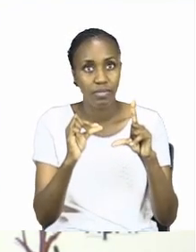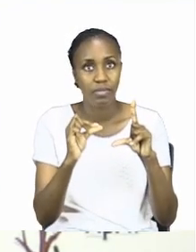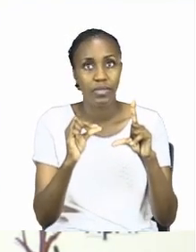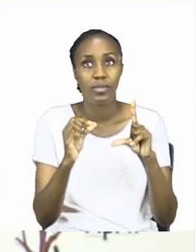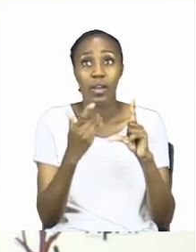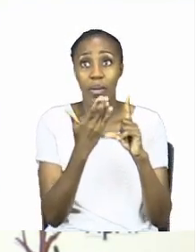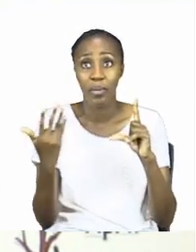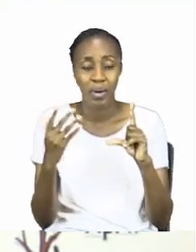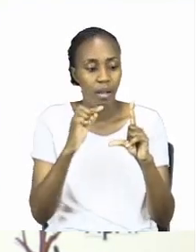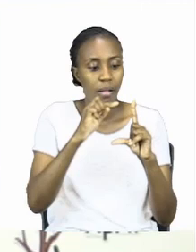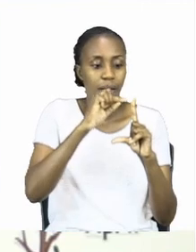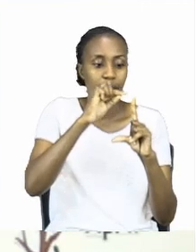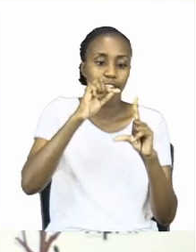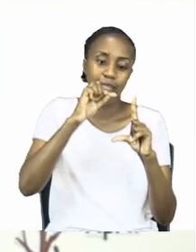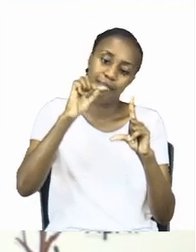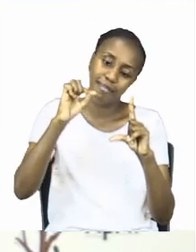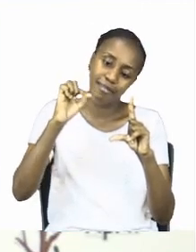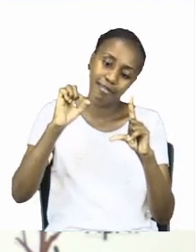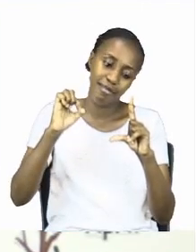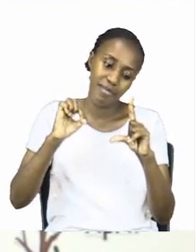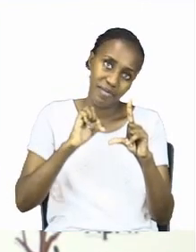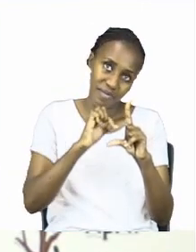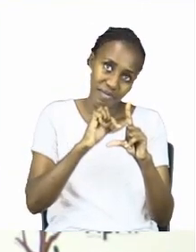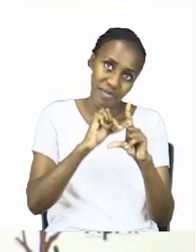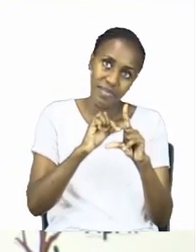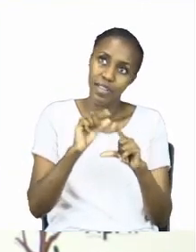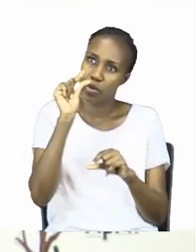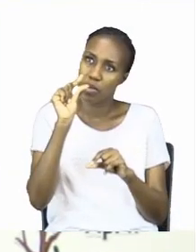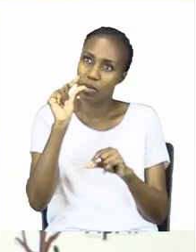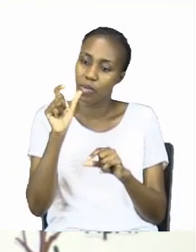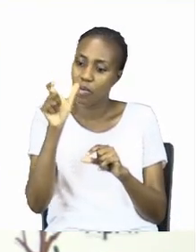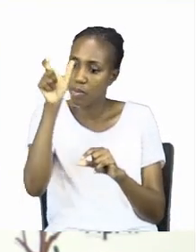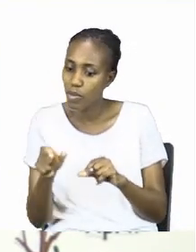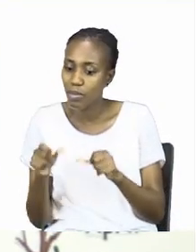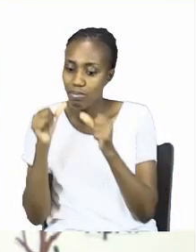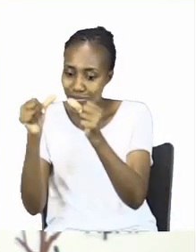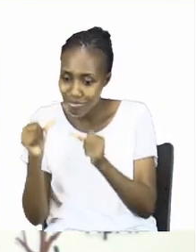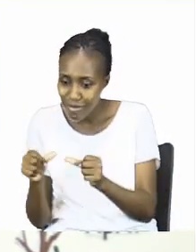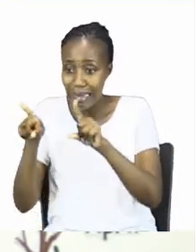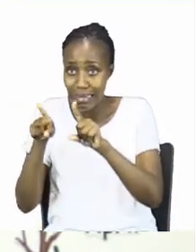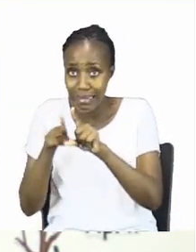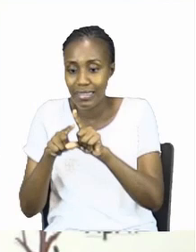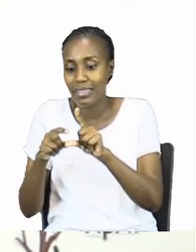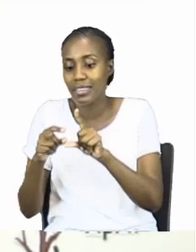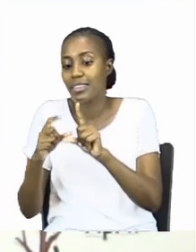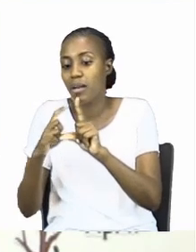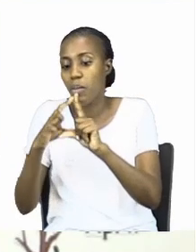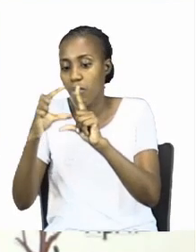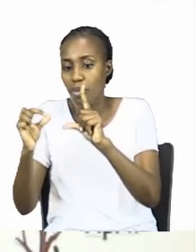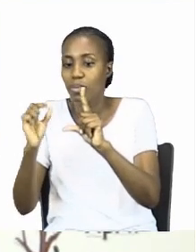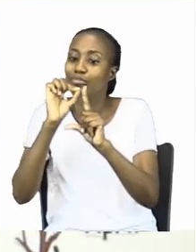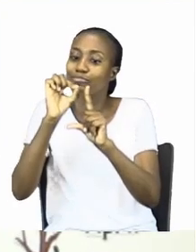a green crayon, and then you paste your small leaf and then you trace around your small